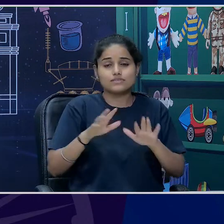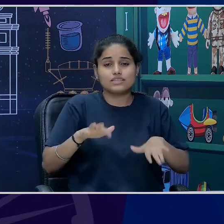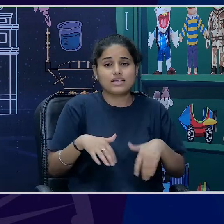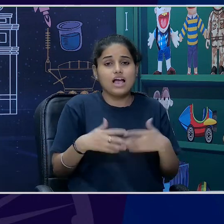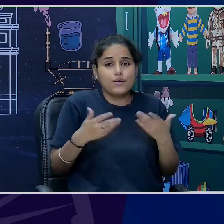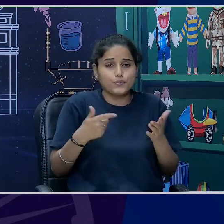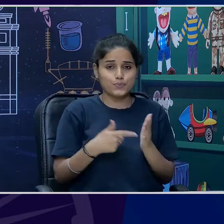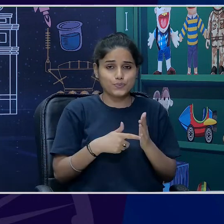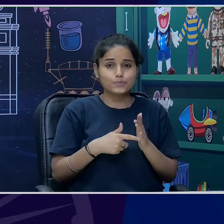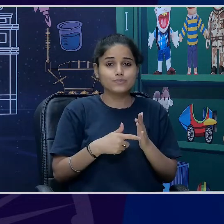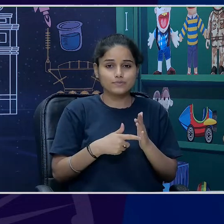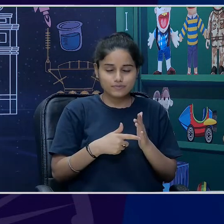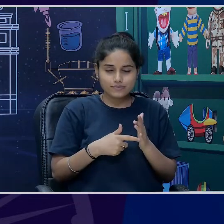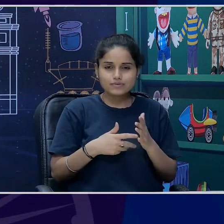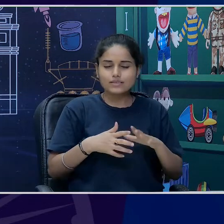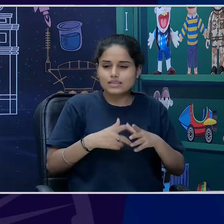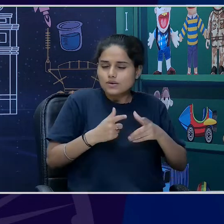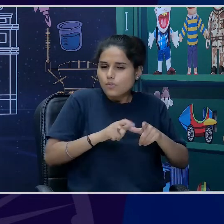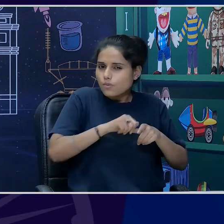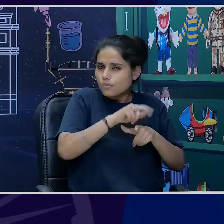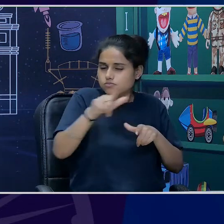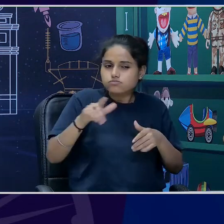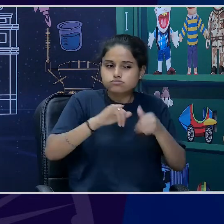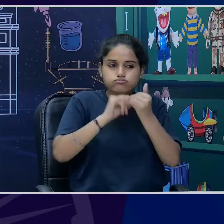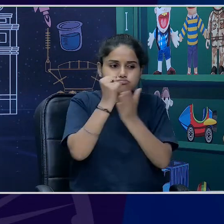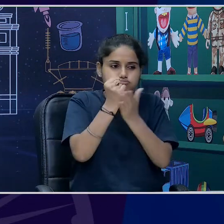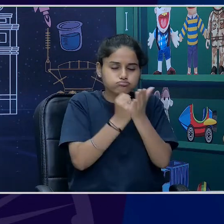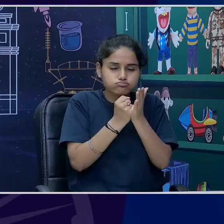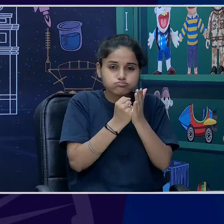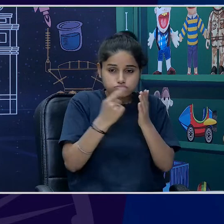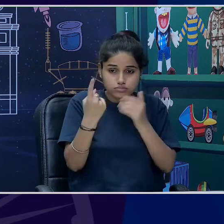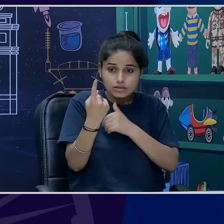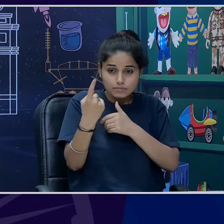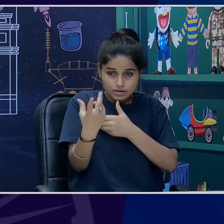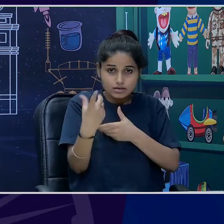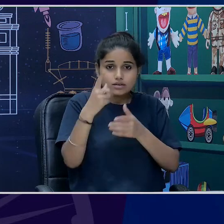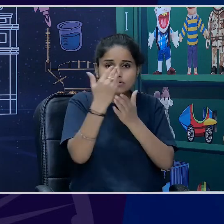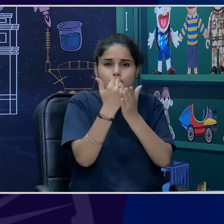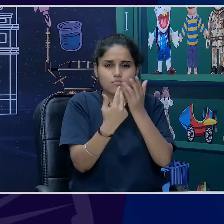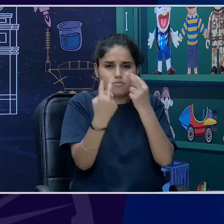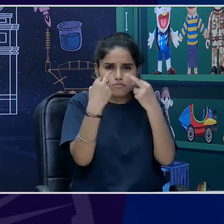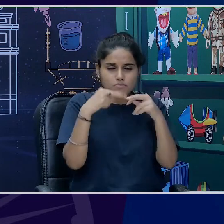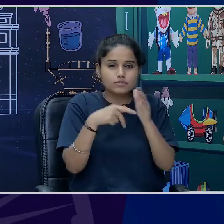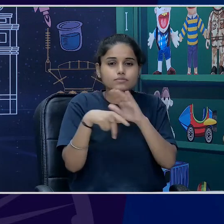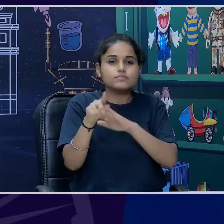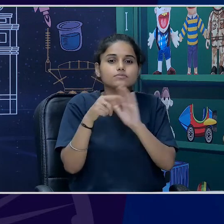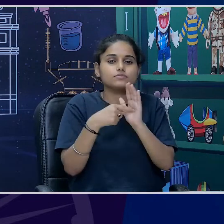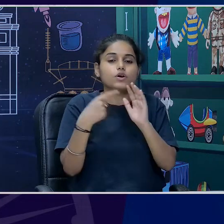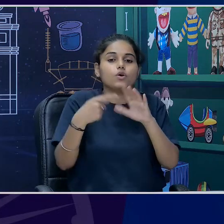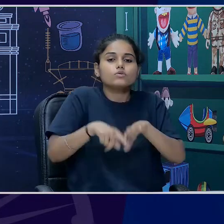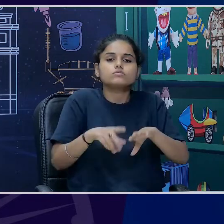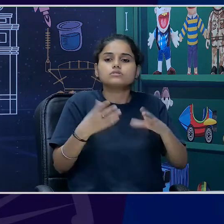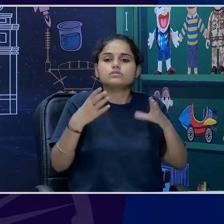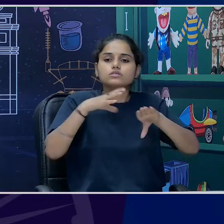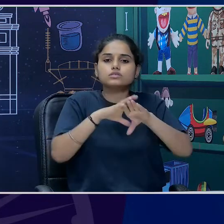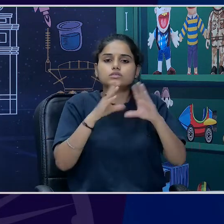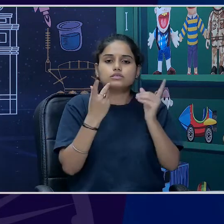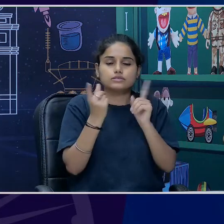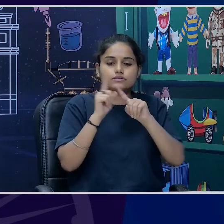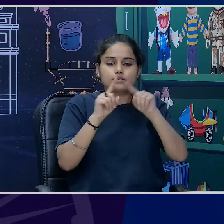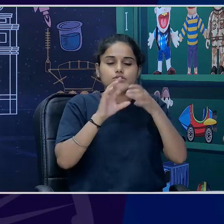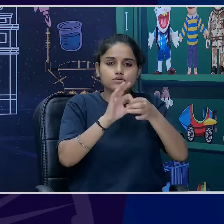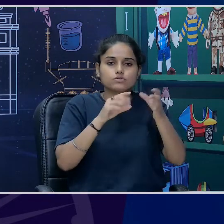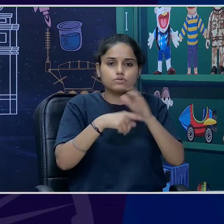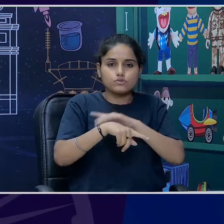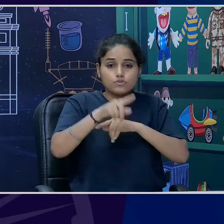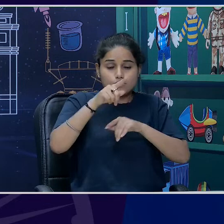we can amalgamate all subjects into one, and how we can enrich the inclusivity of a